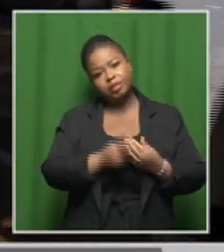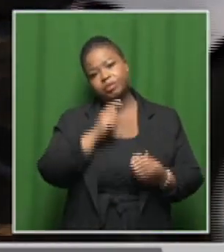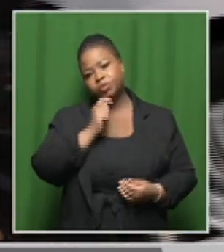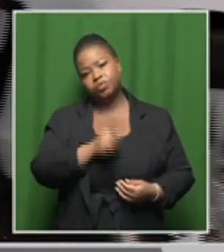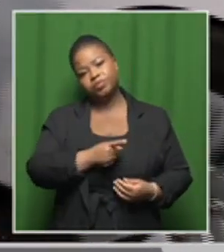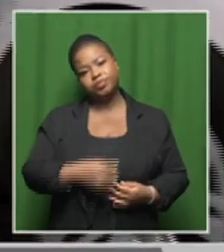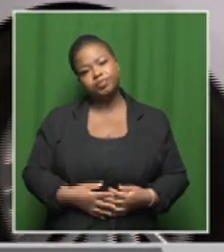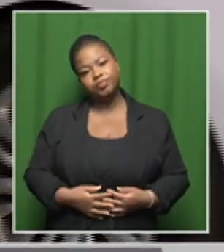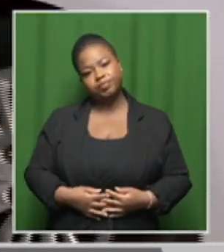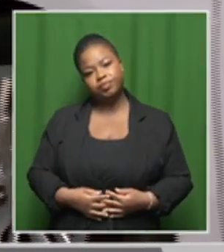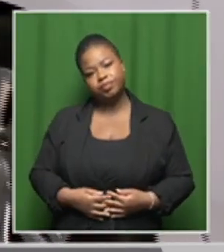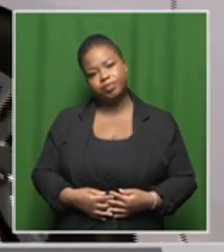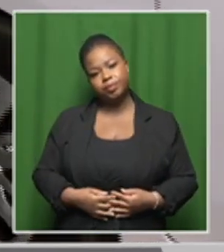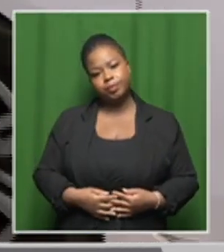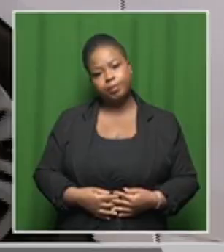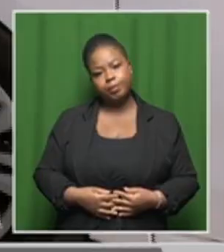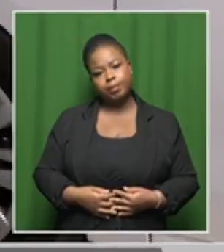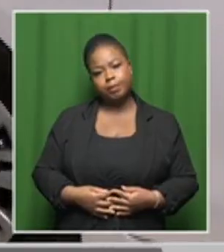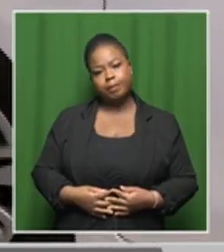that front?